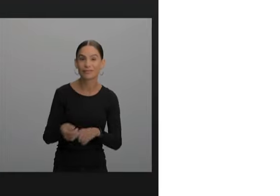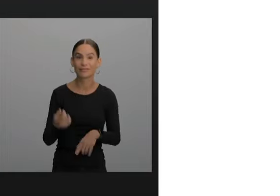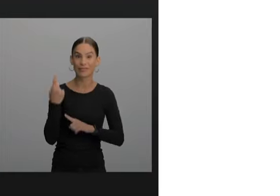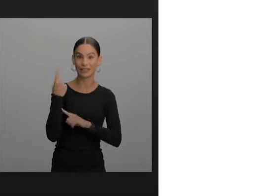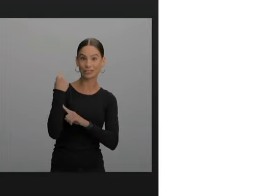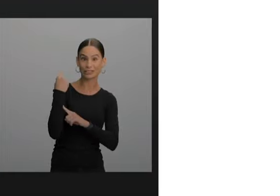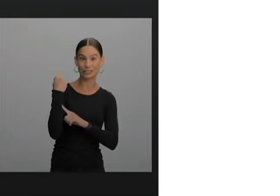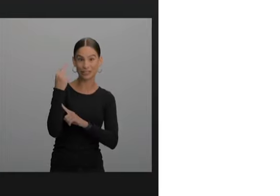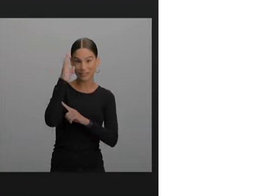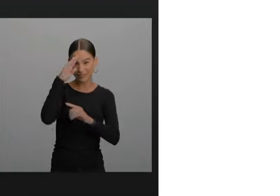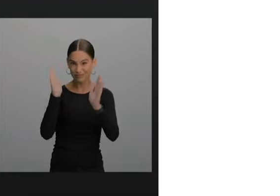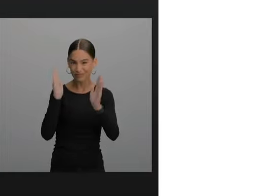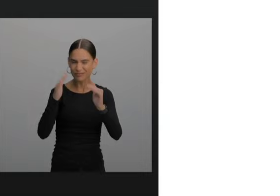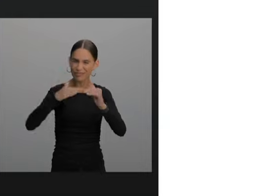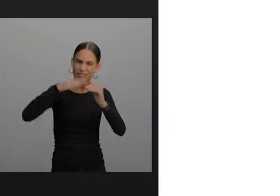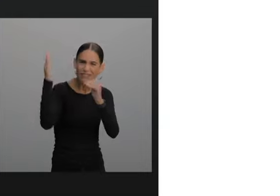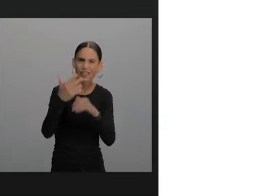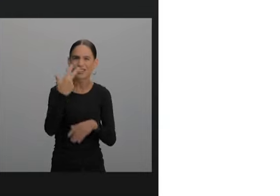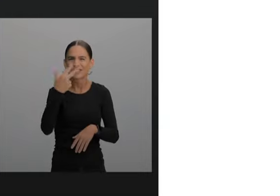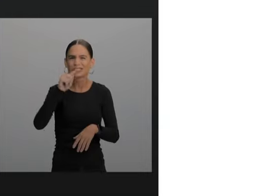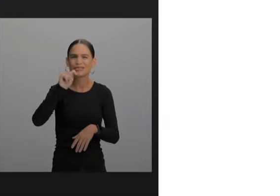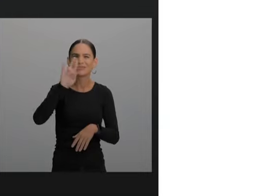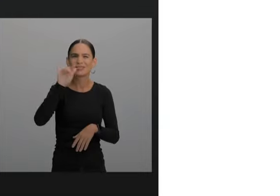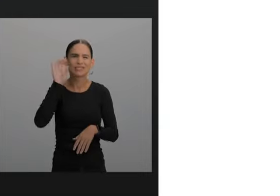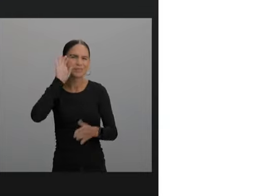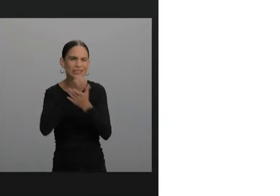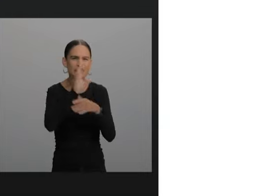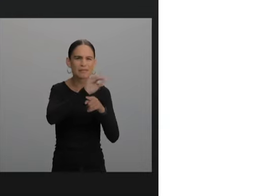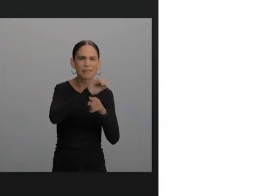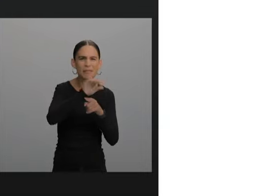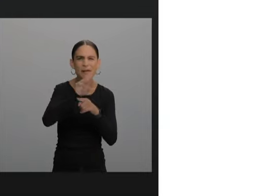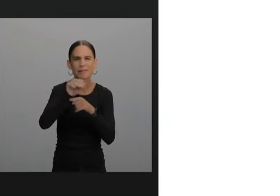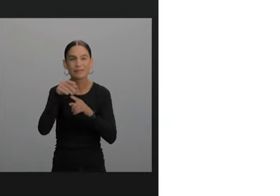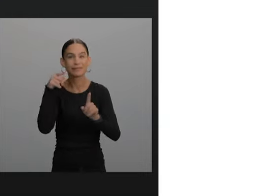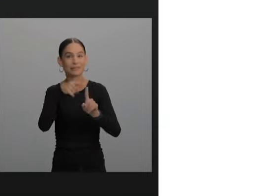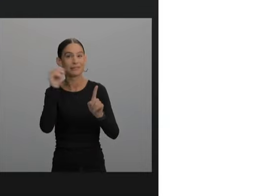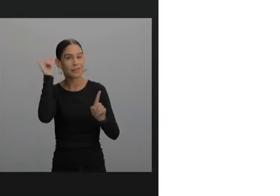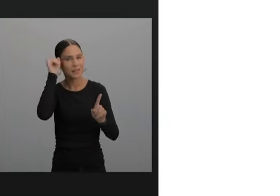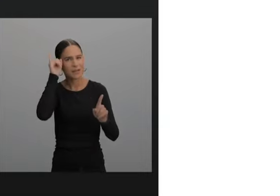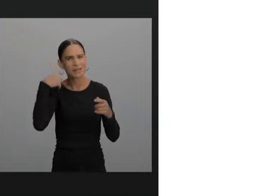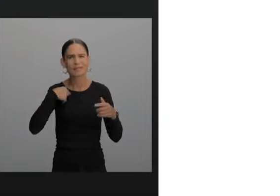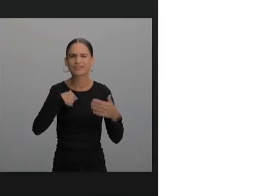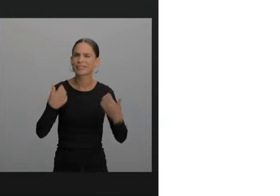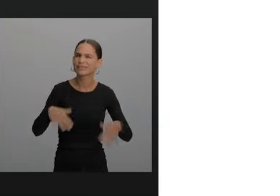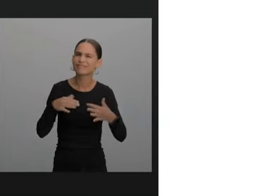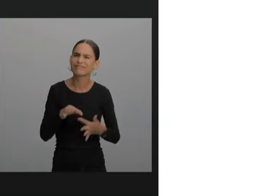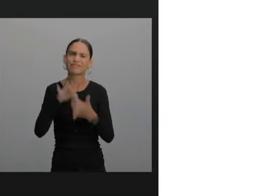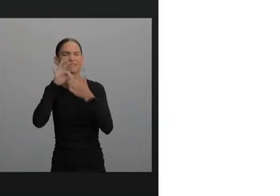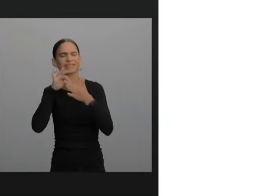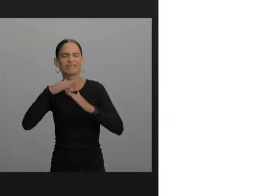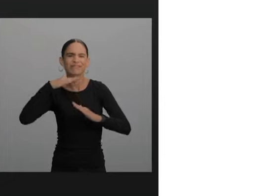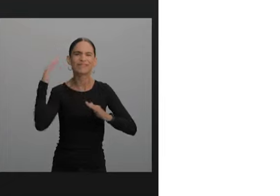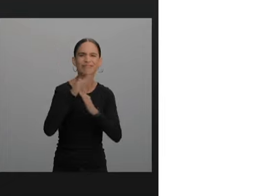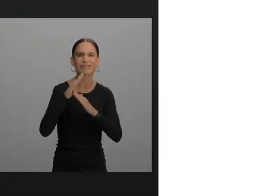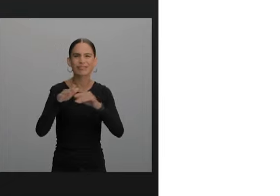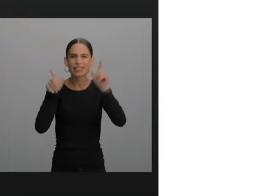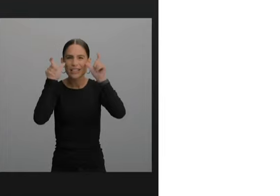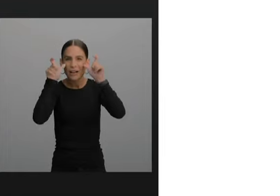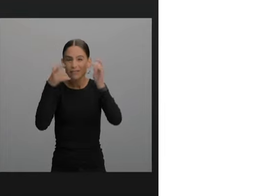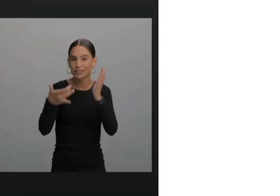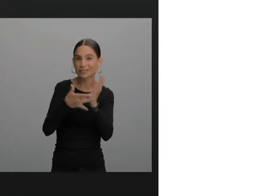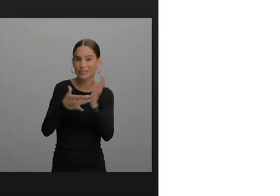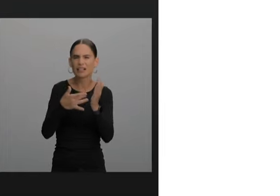trillion photos were taken with iPhone. We develop unique, state-of-the-art camera technology while staying true to the craft